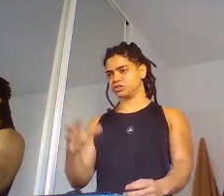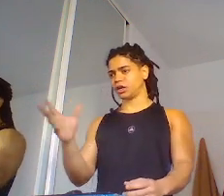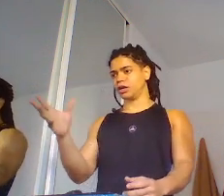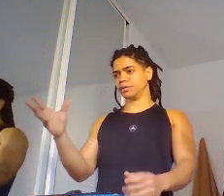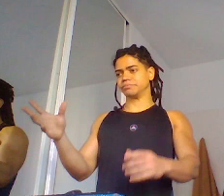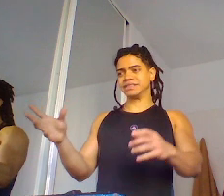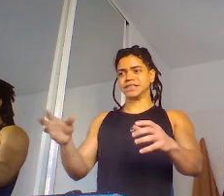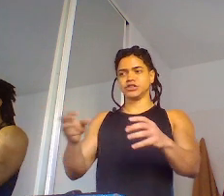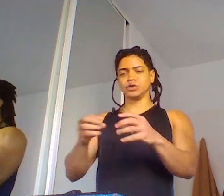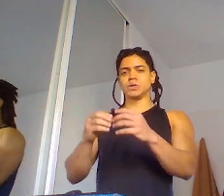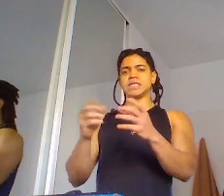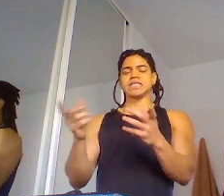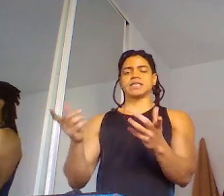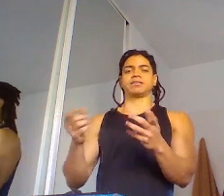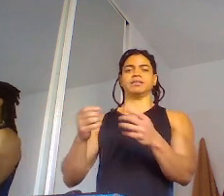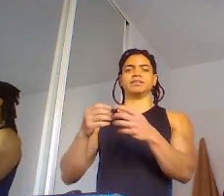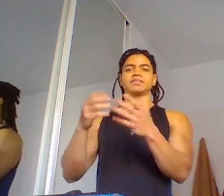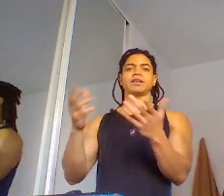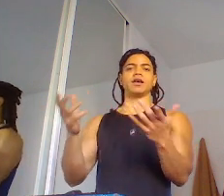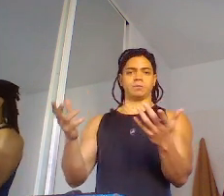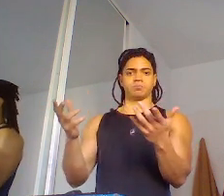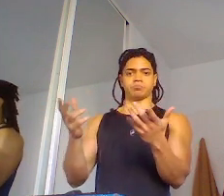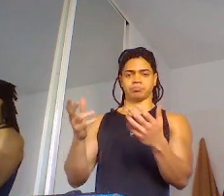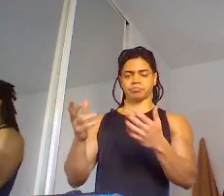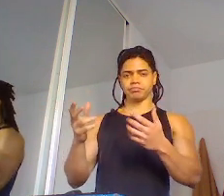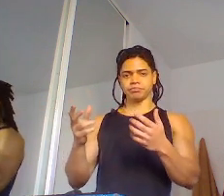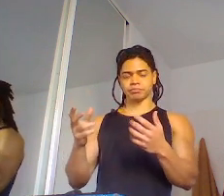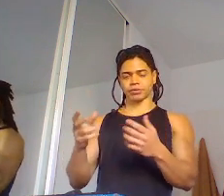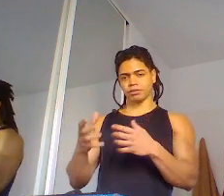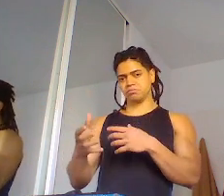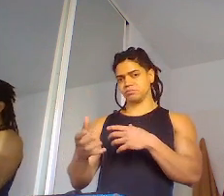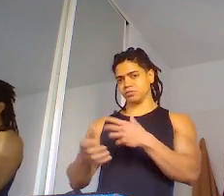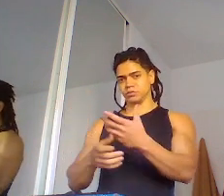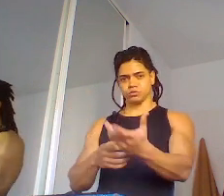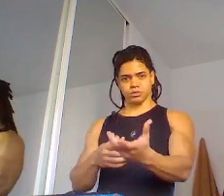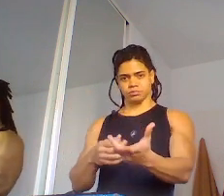Trademark, which are unique design,